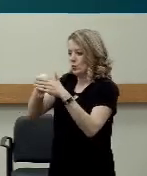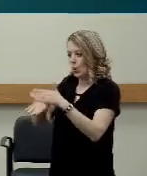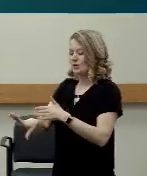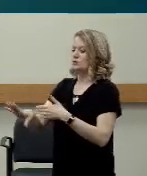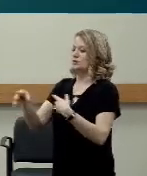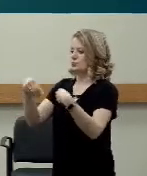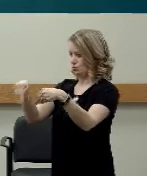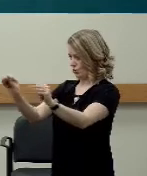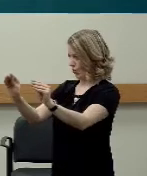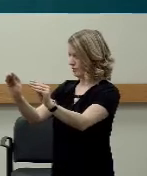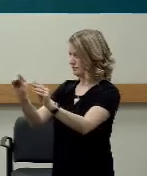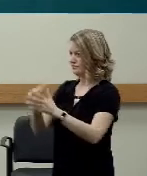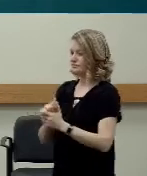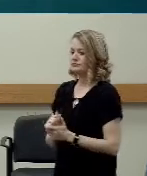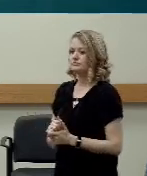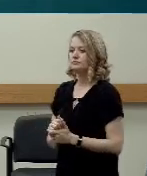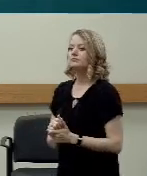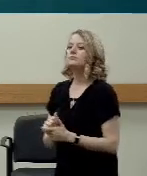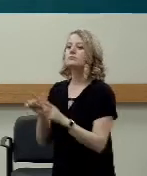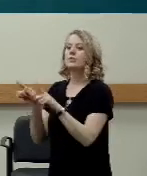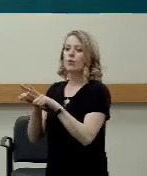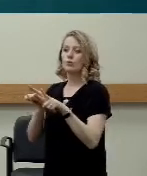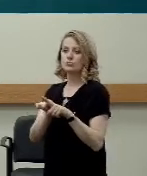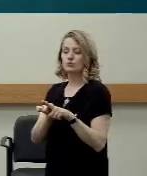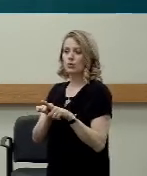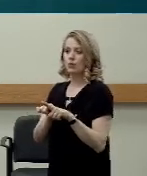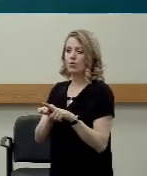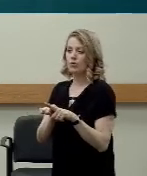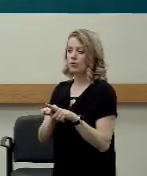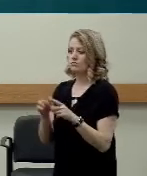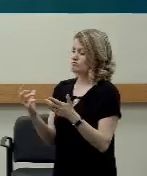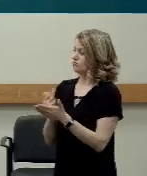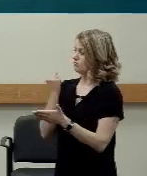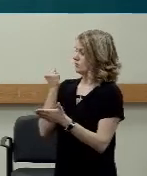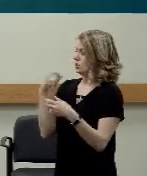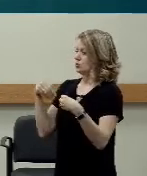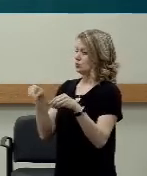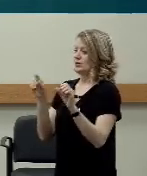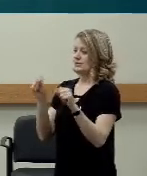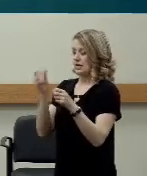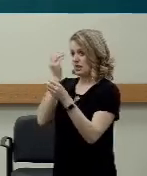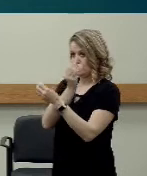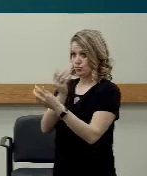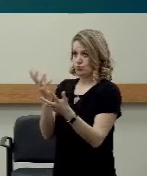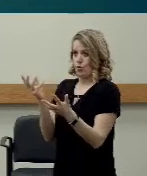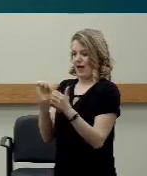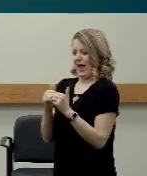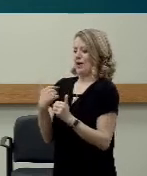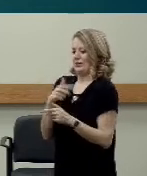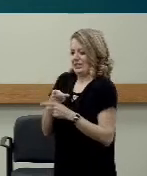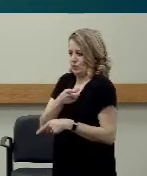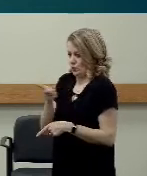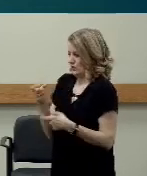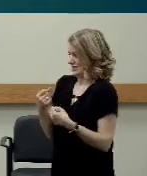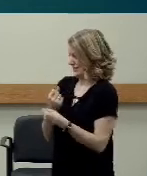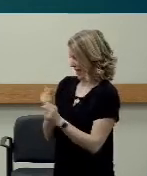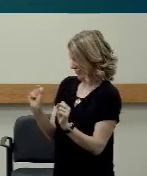social distancing goes, and also an opportunity for stores to tell you what they have done to keep you safe as